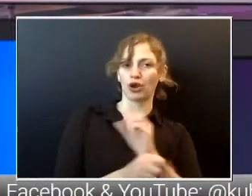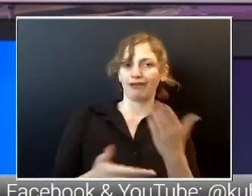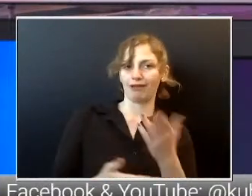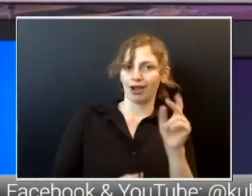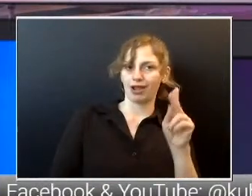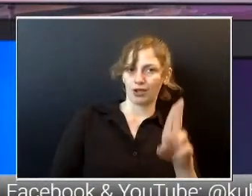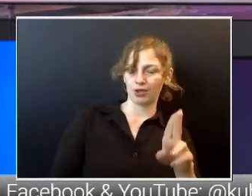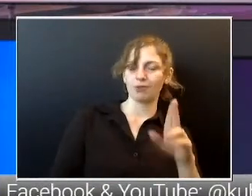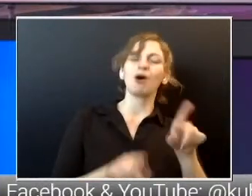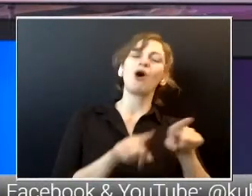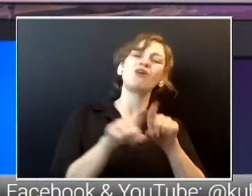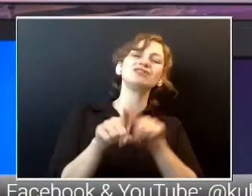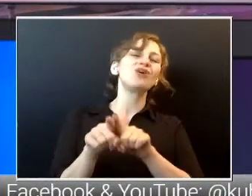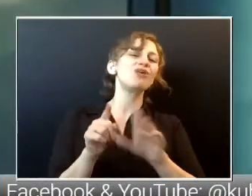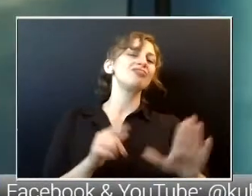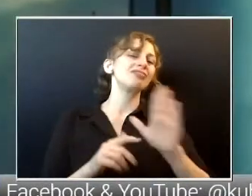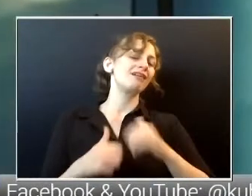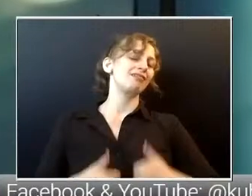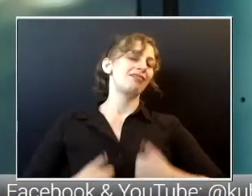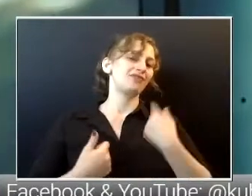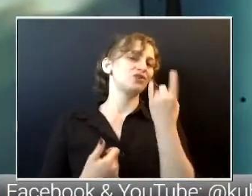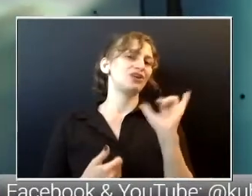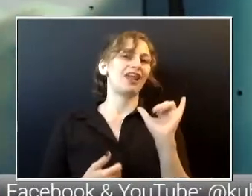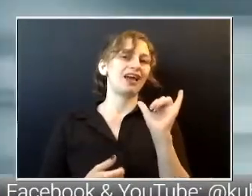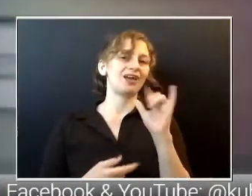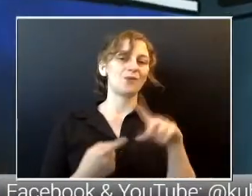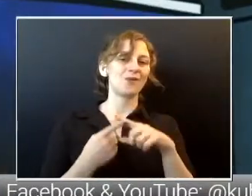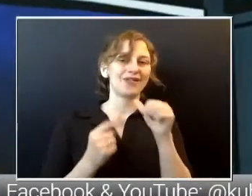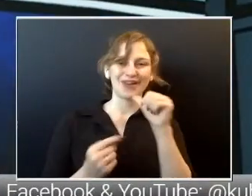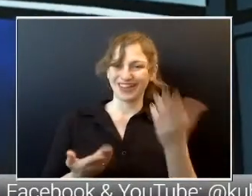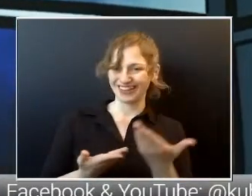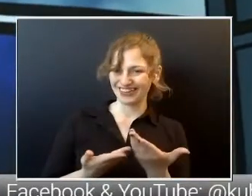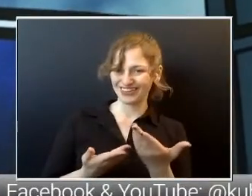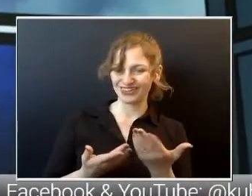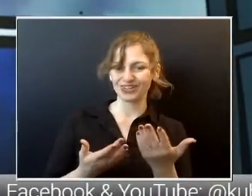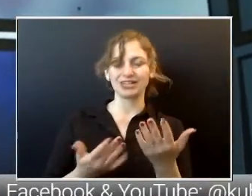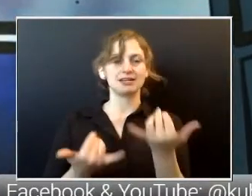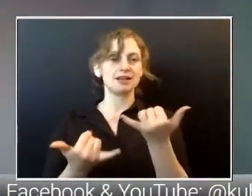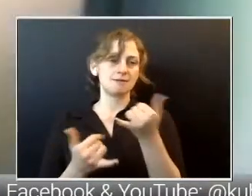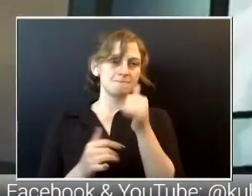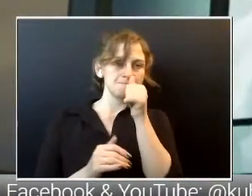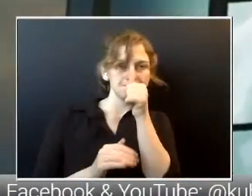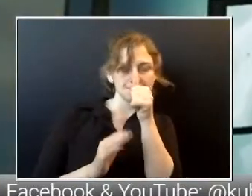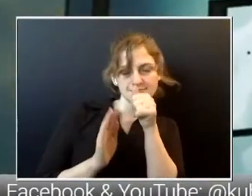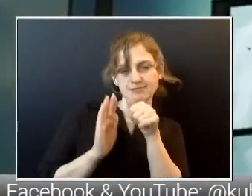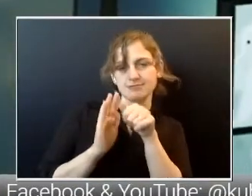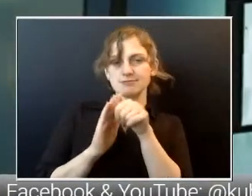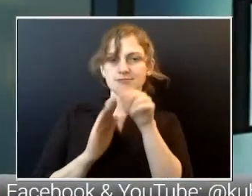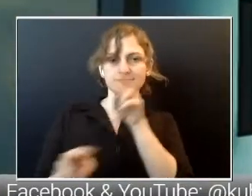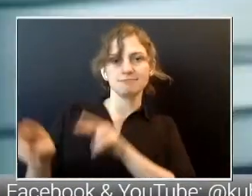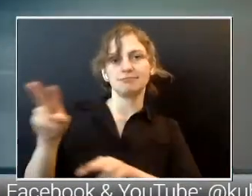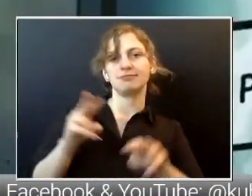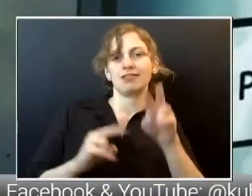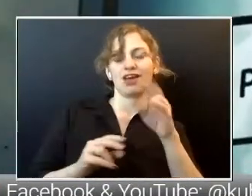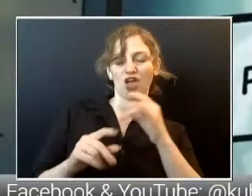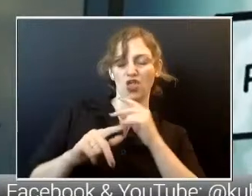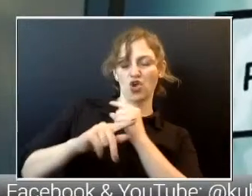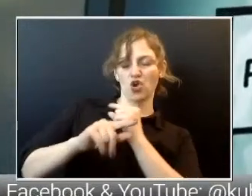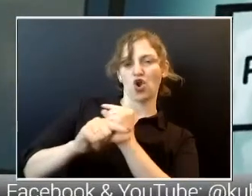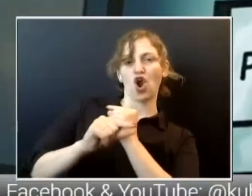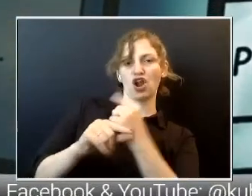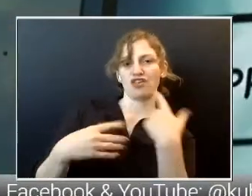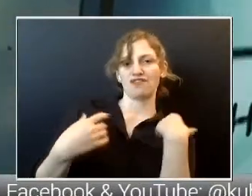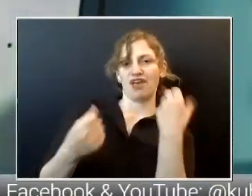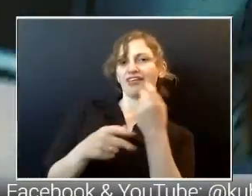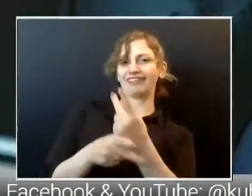look like outside the hospital walls. Now for a secret look into the guardians of healthcare at the University of Kansas Health